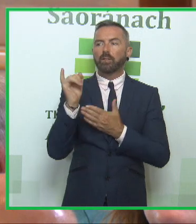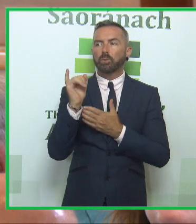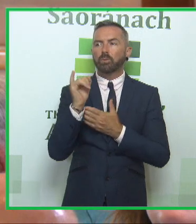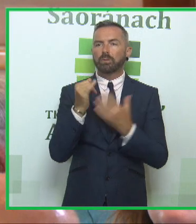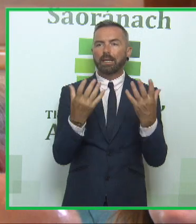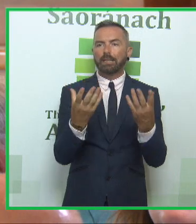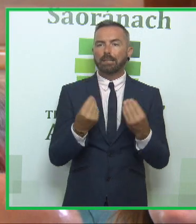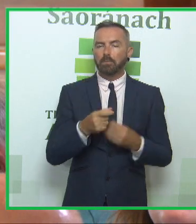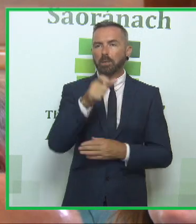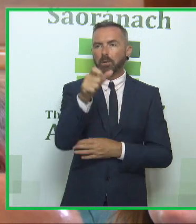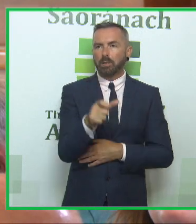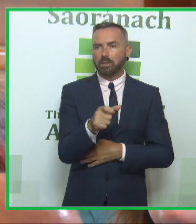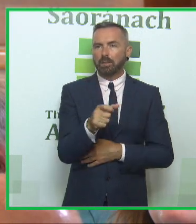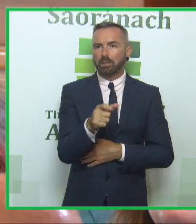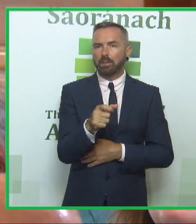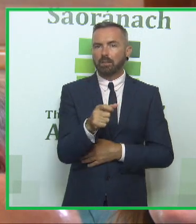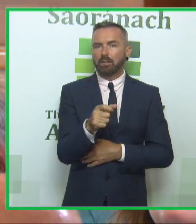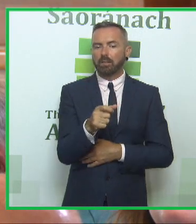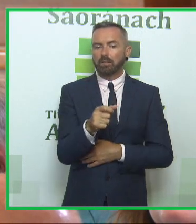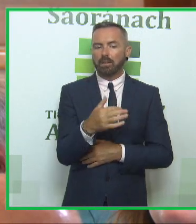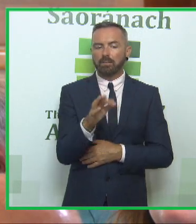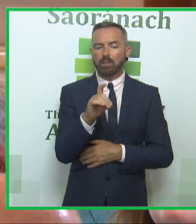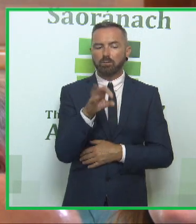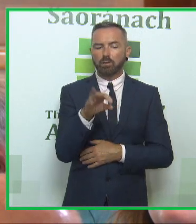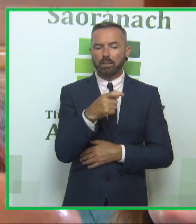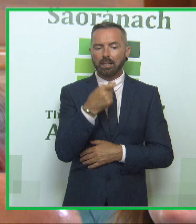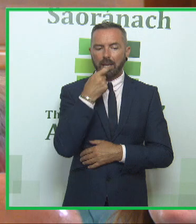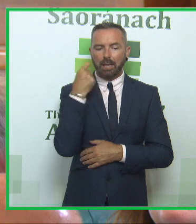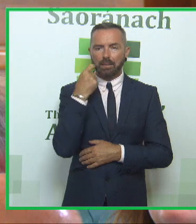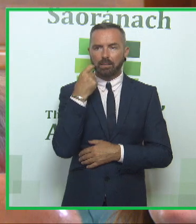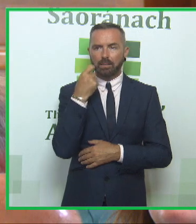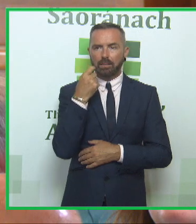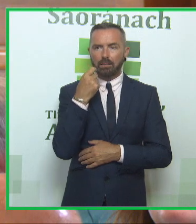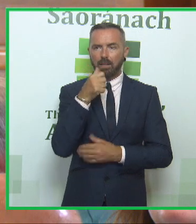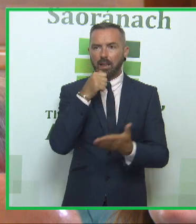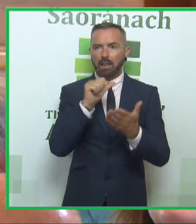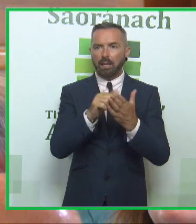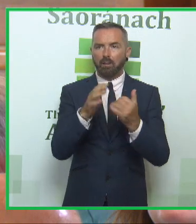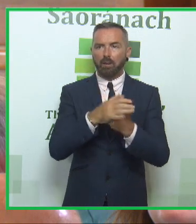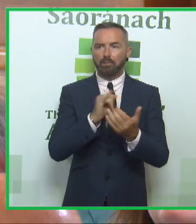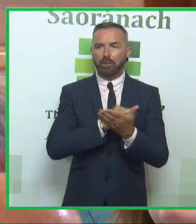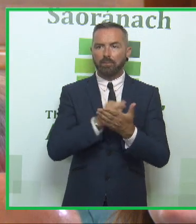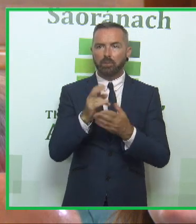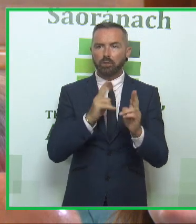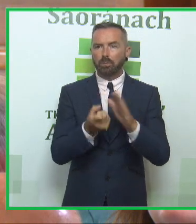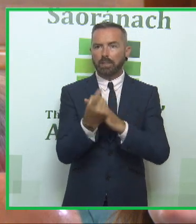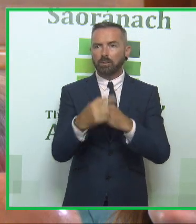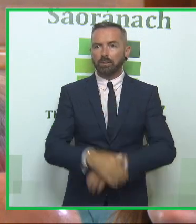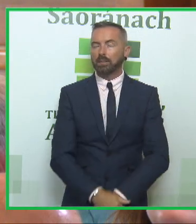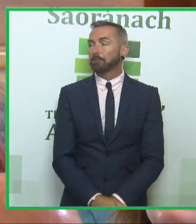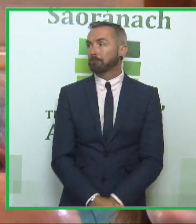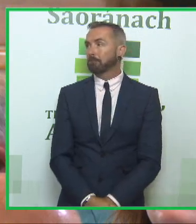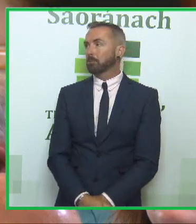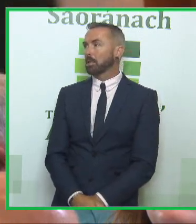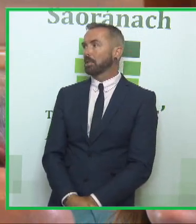take anybody on who's a drug addict or is seeking help, a letter of refusal should be issued to that person. I'm